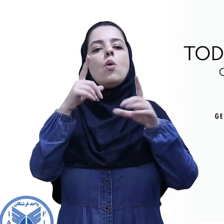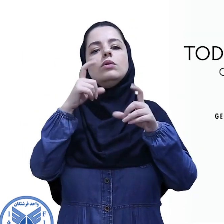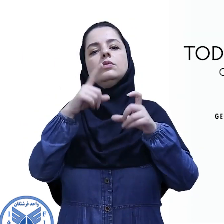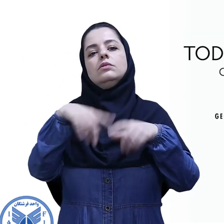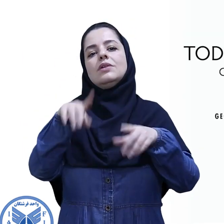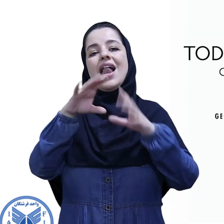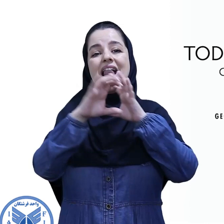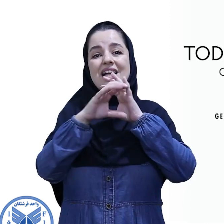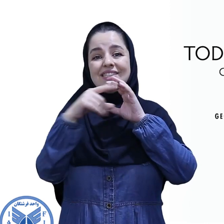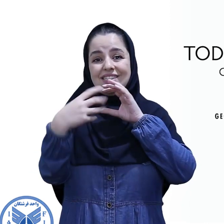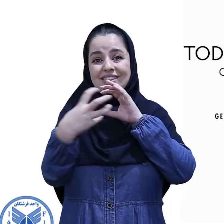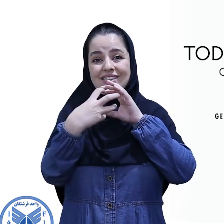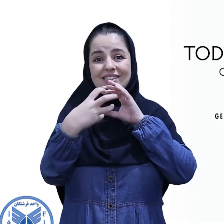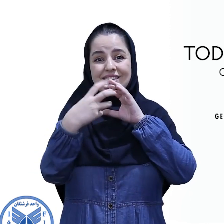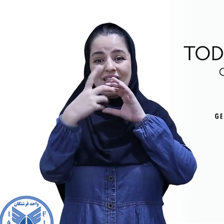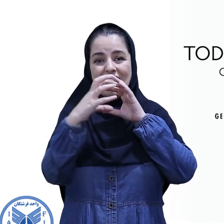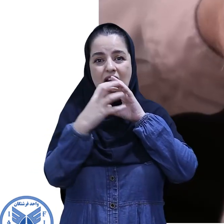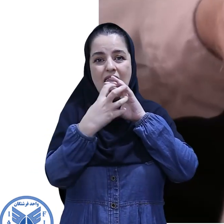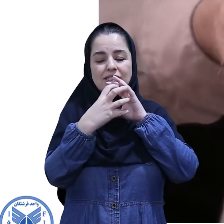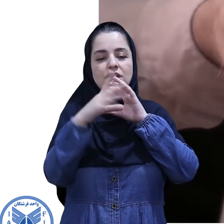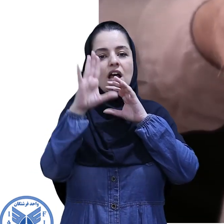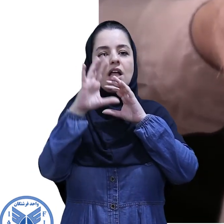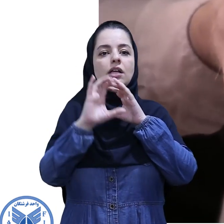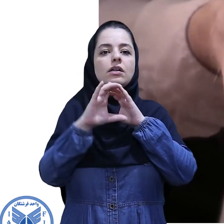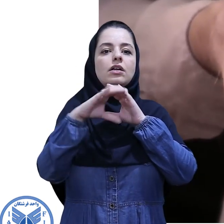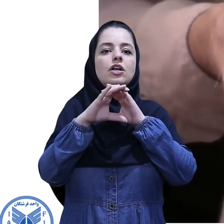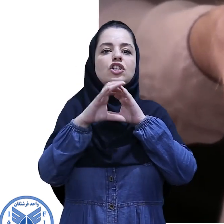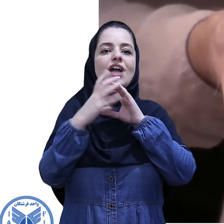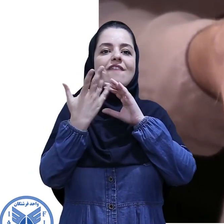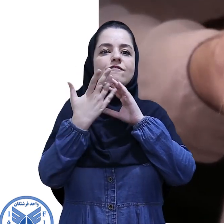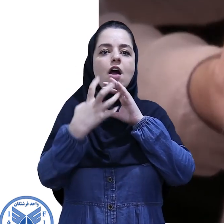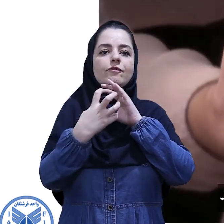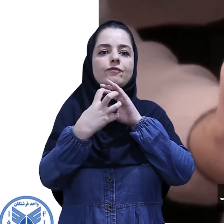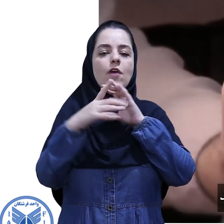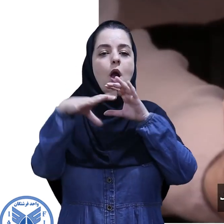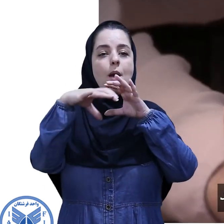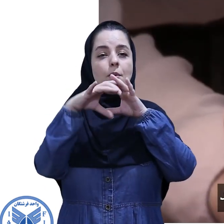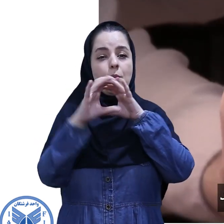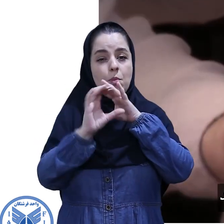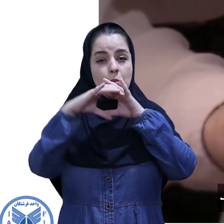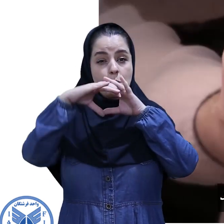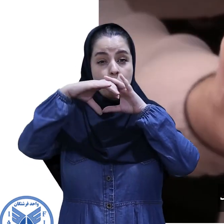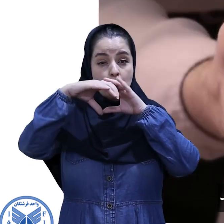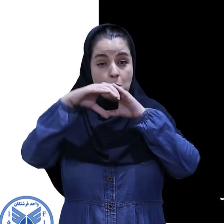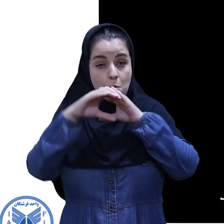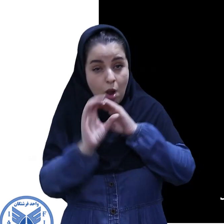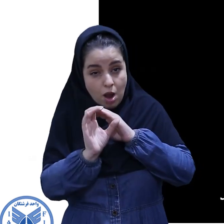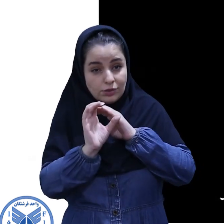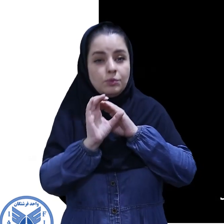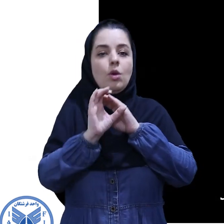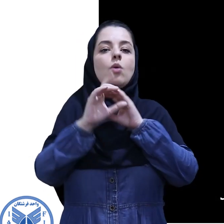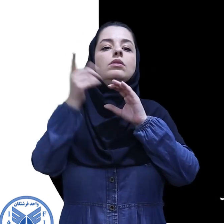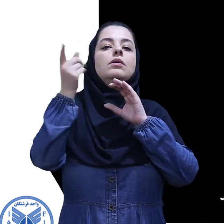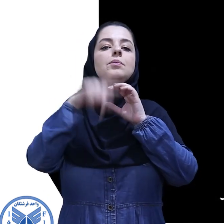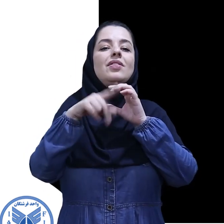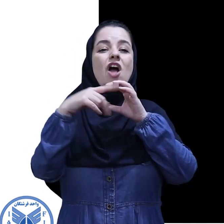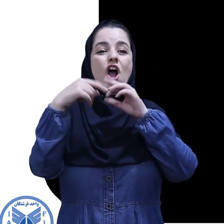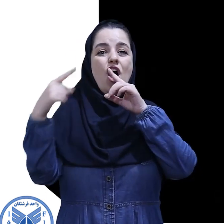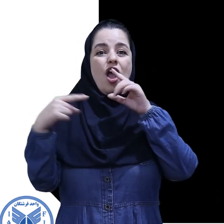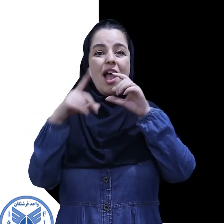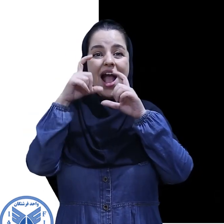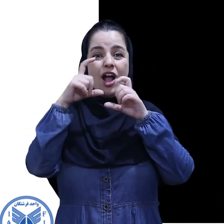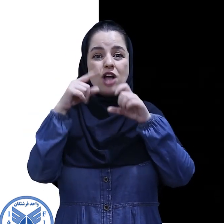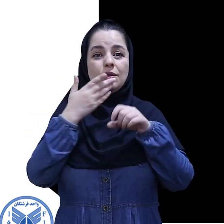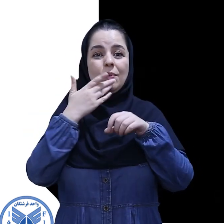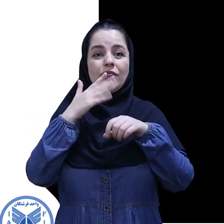that lens determines the sharpness of the picture. If you open it up quite a ways, you get an image that's kind of soft on the edges, and he